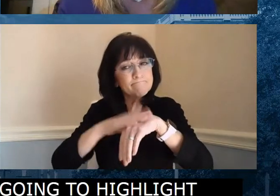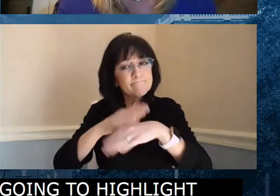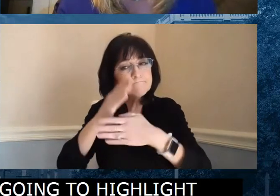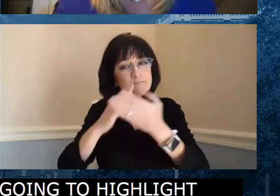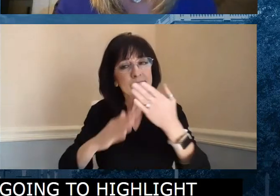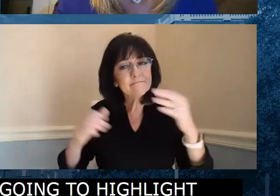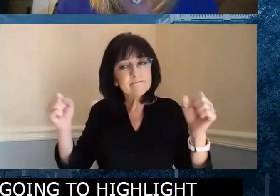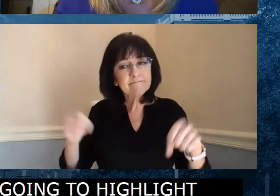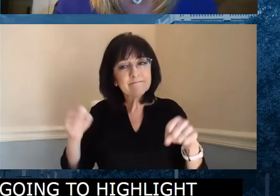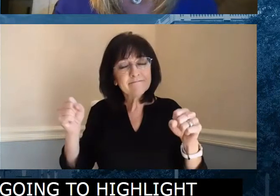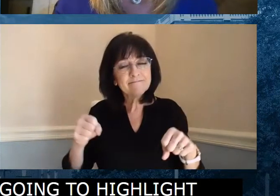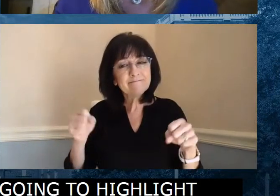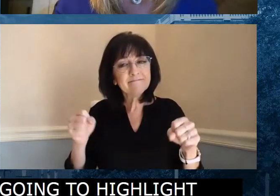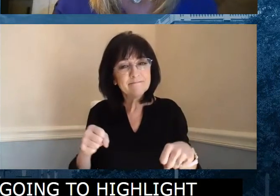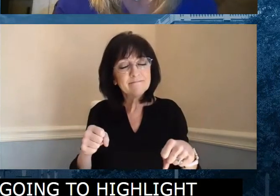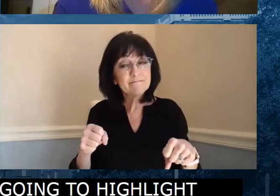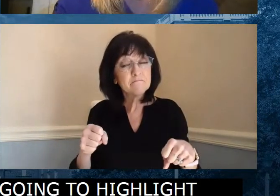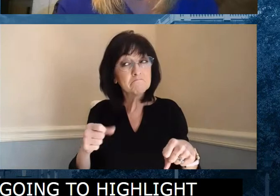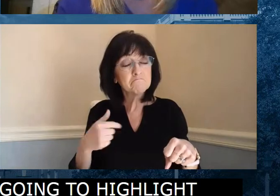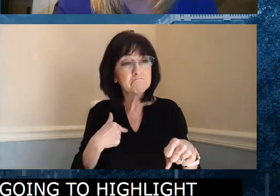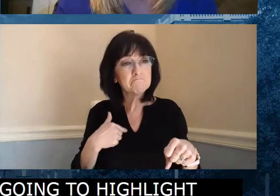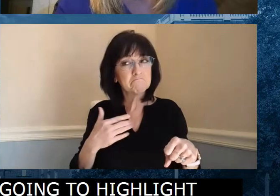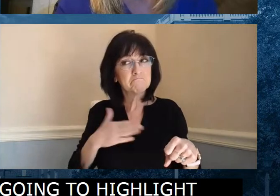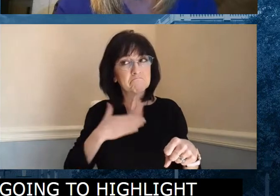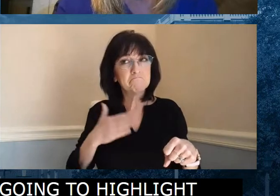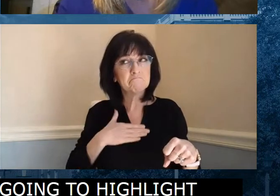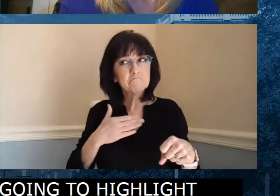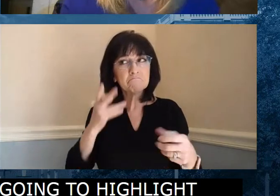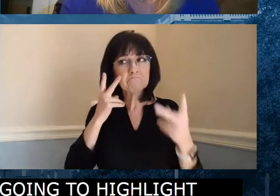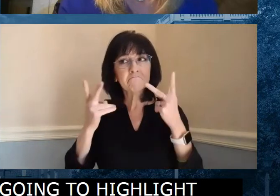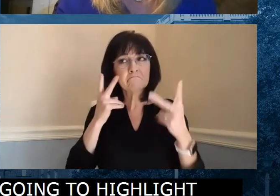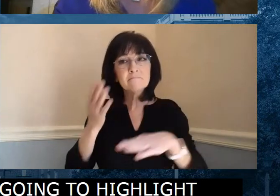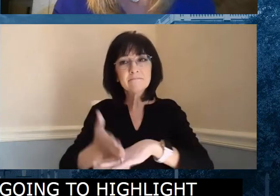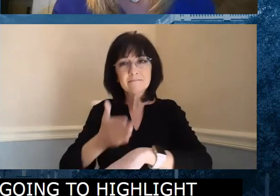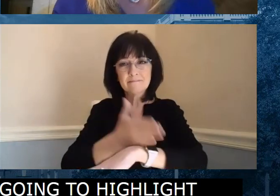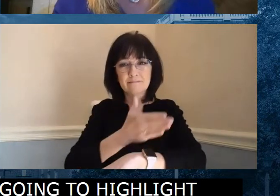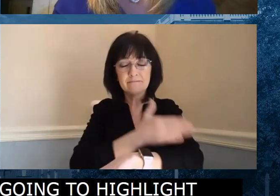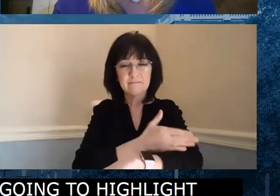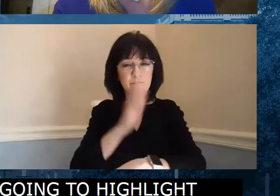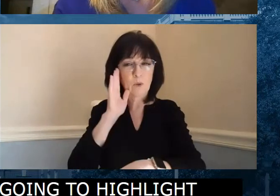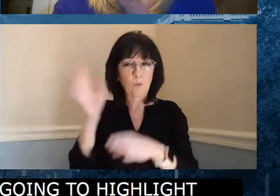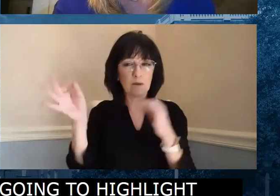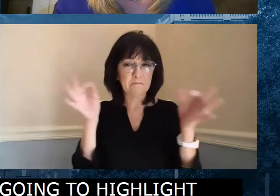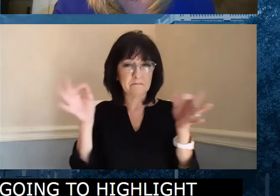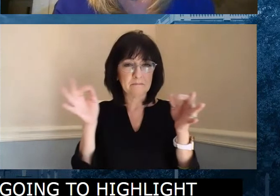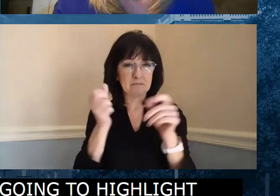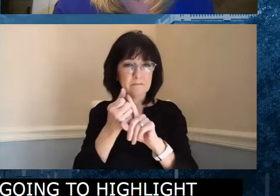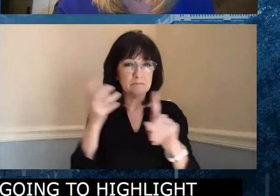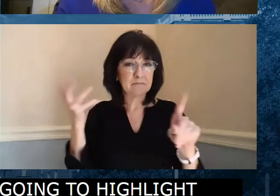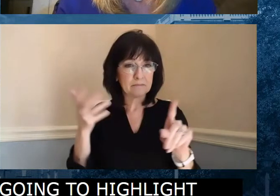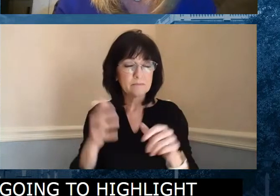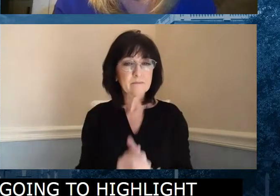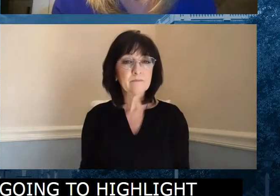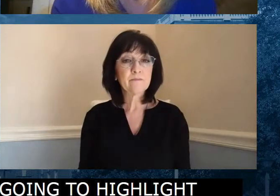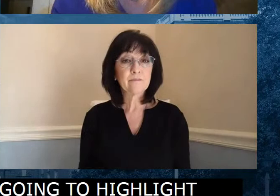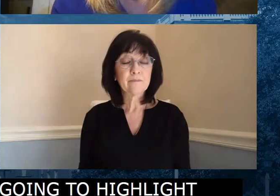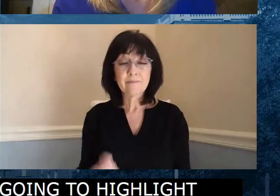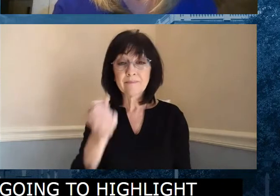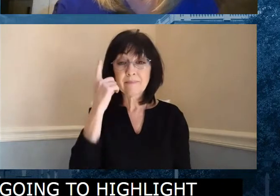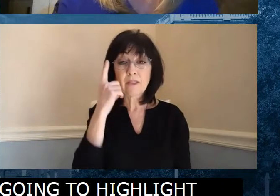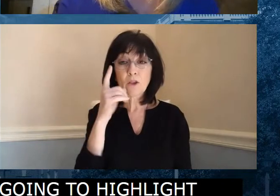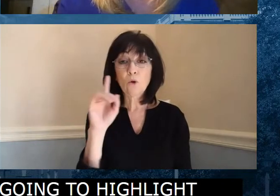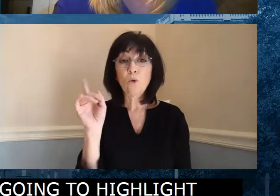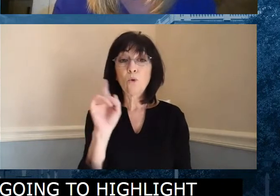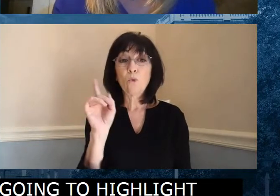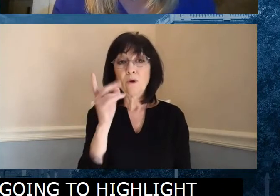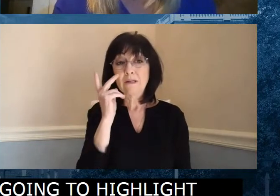So we'll talk about that as well. So for areas of concern in our state,